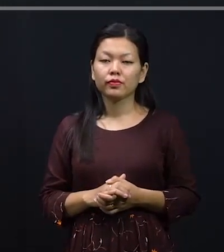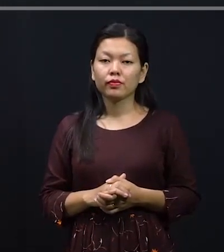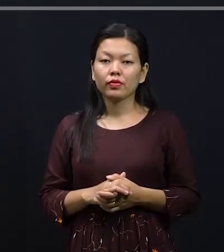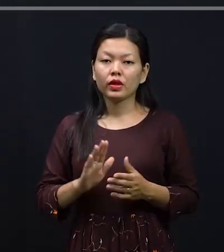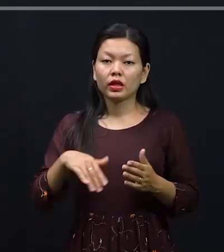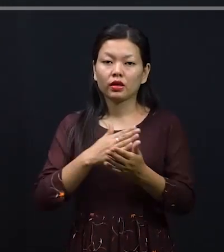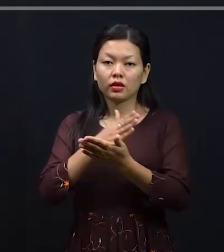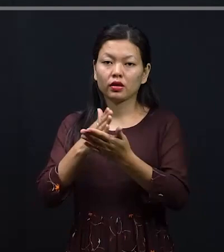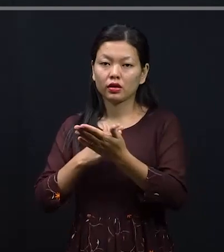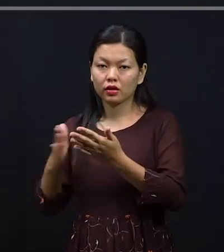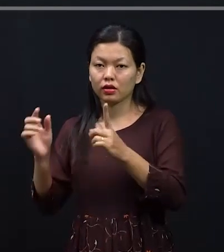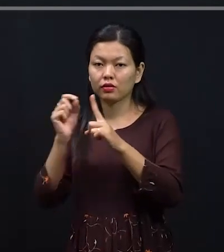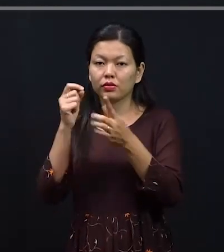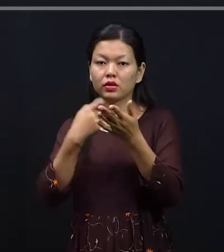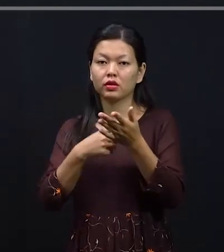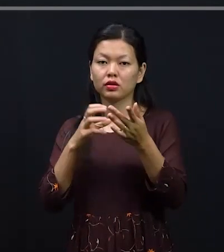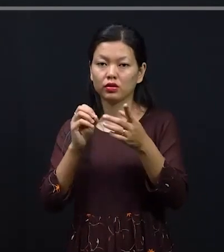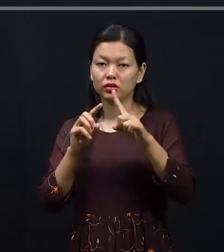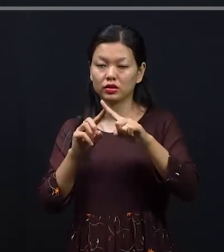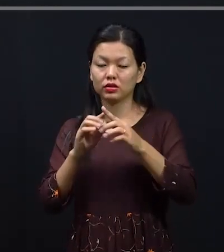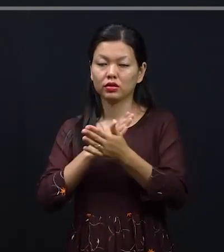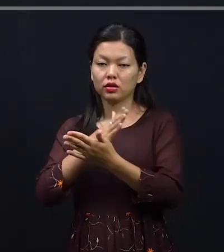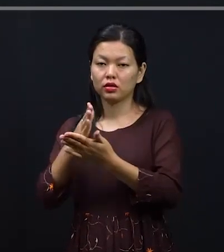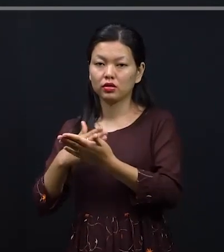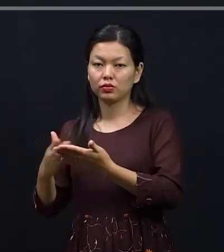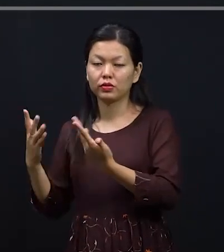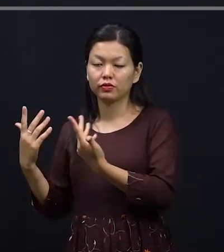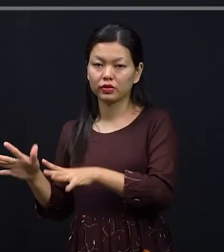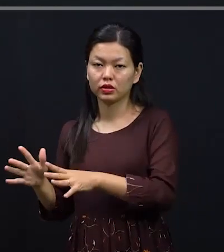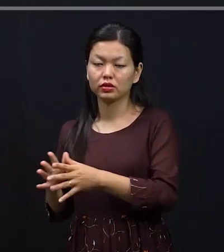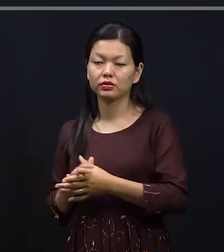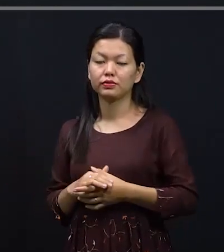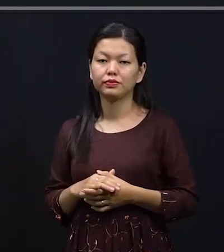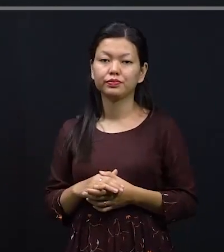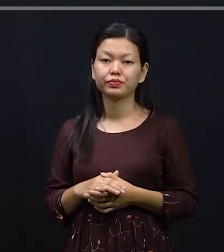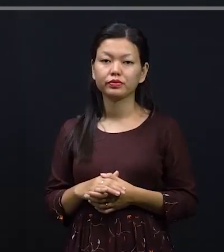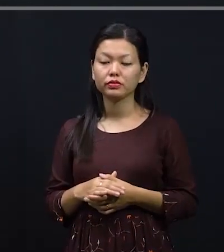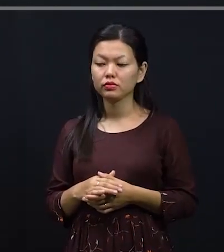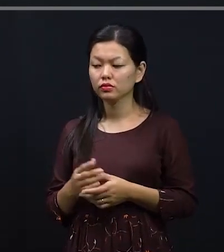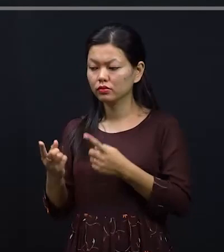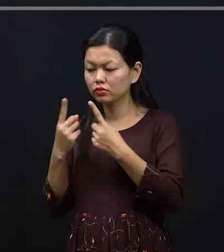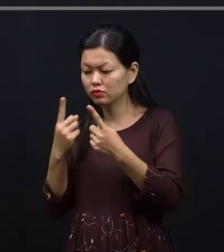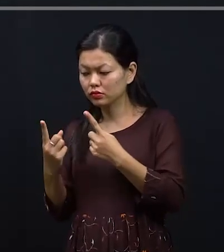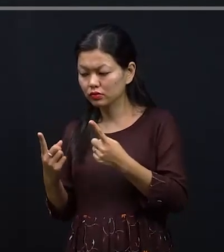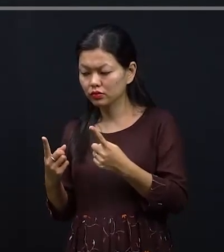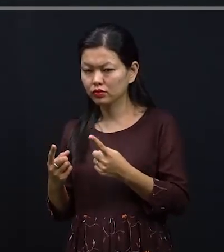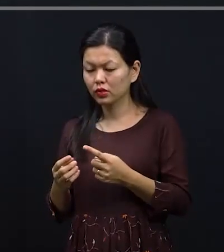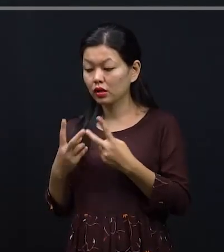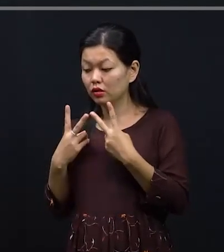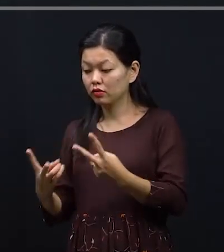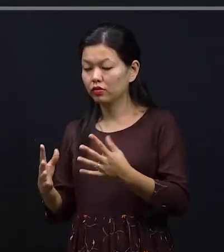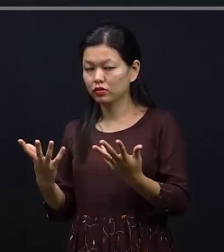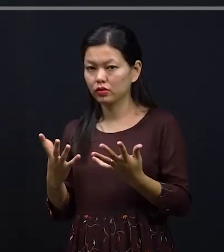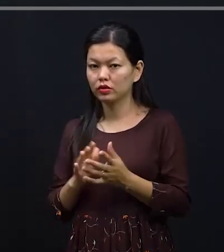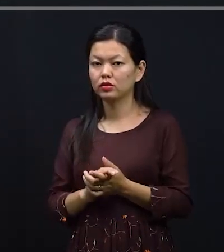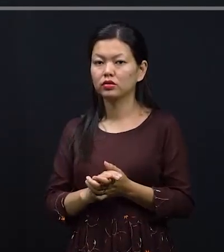after removing the protein coat, it was again centrifuged. And after centrifugation, what did they observe is that they took out this